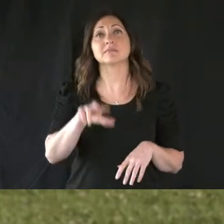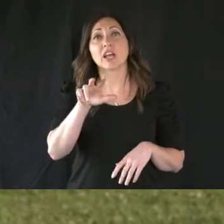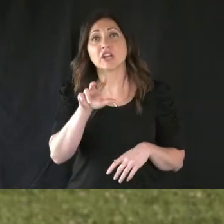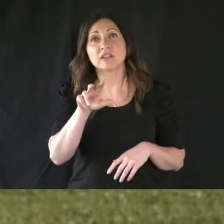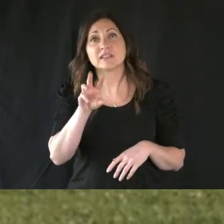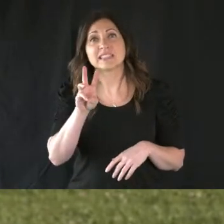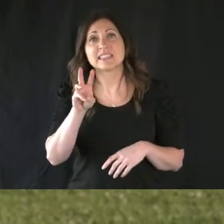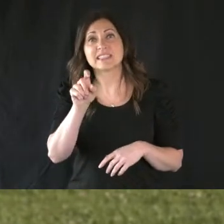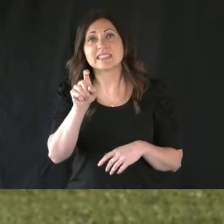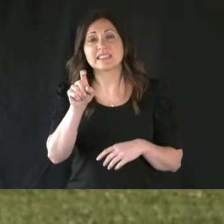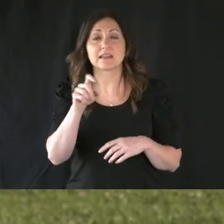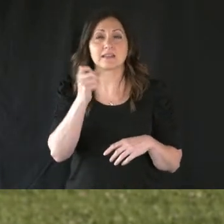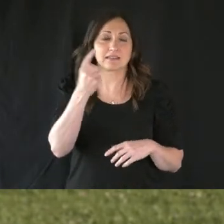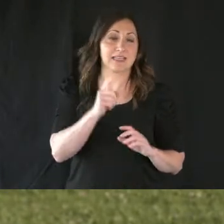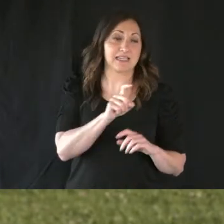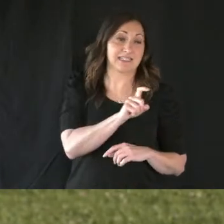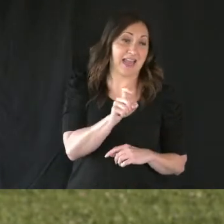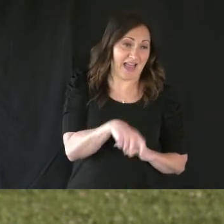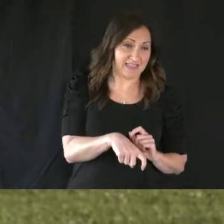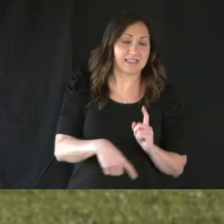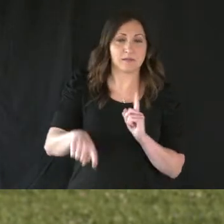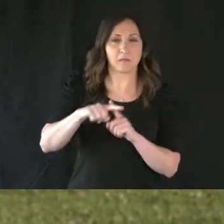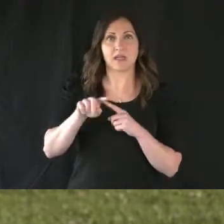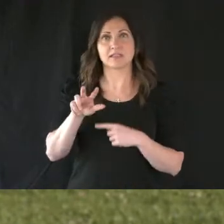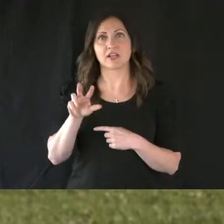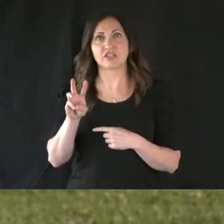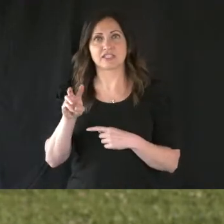other than Texas, and